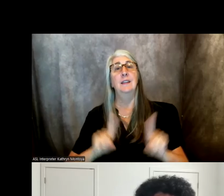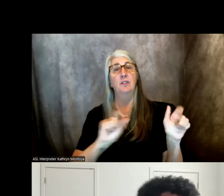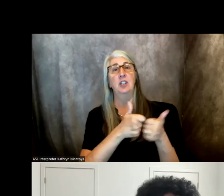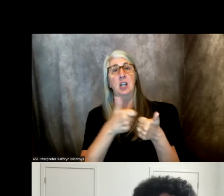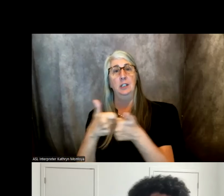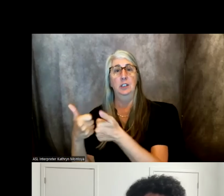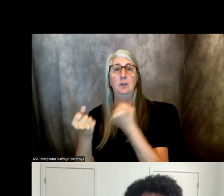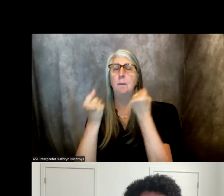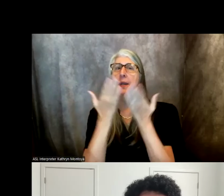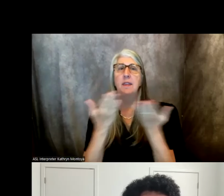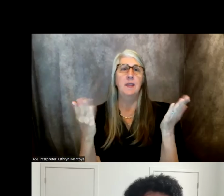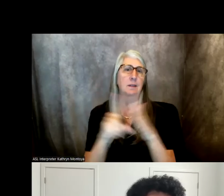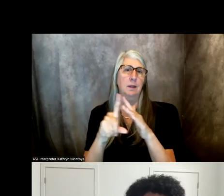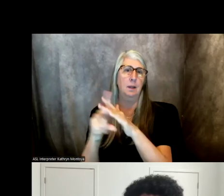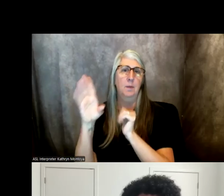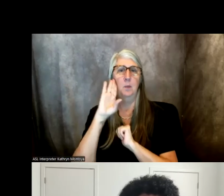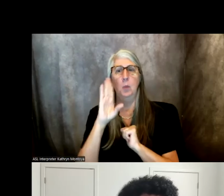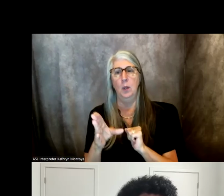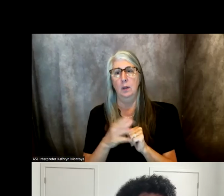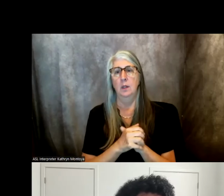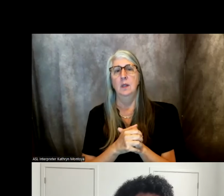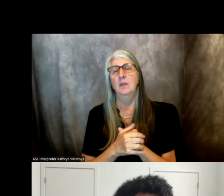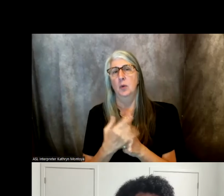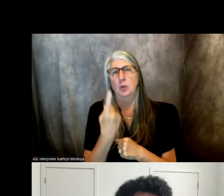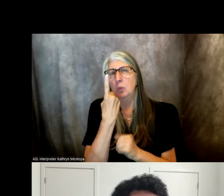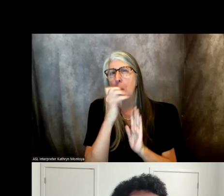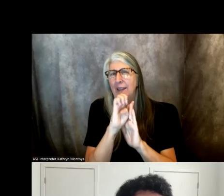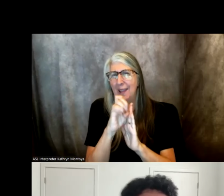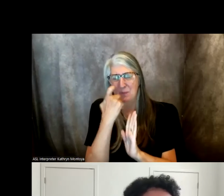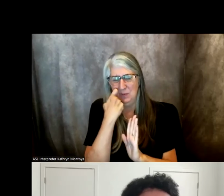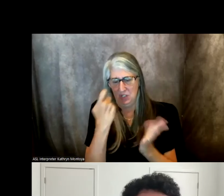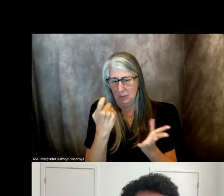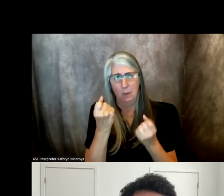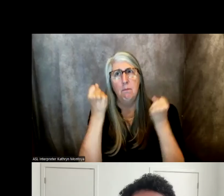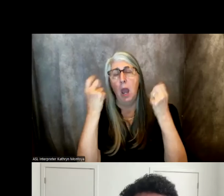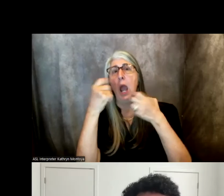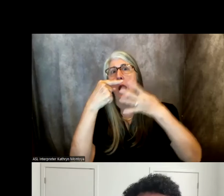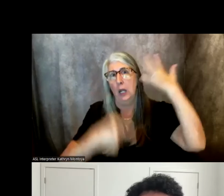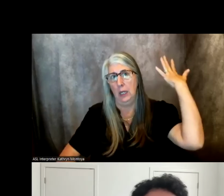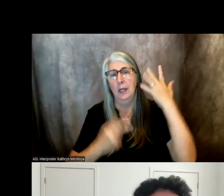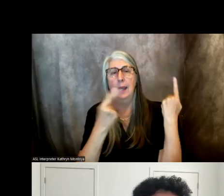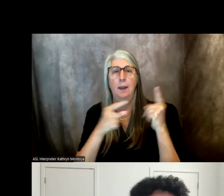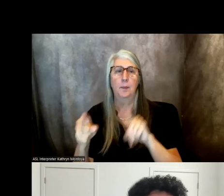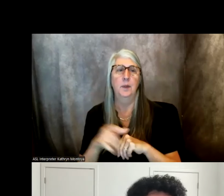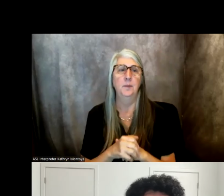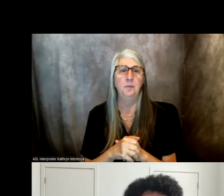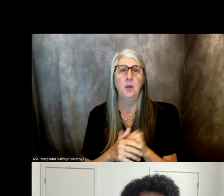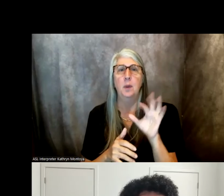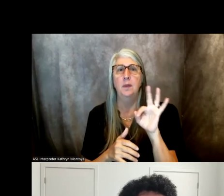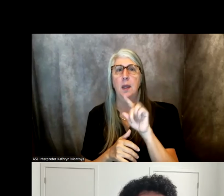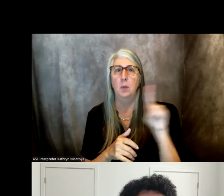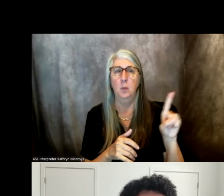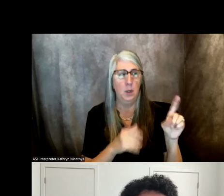many things that come up, similar to the recording example that I just gave, due to 911's more public safety focus and 988, being